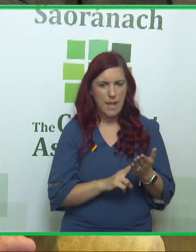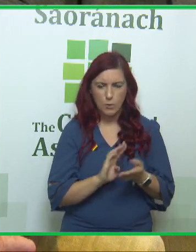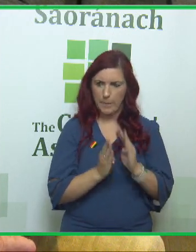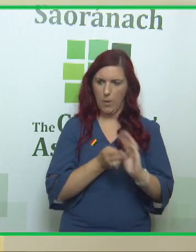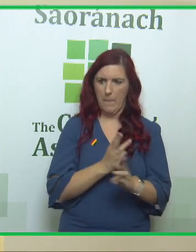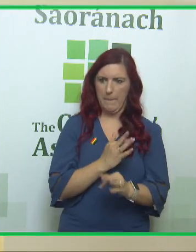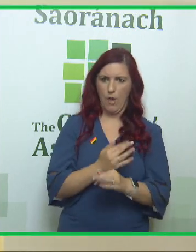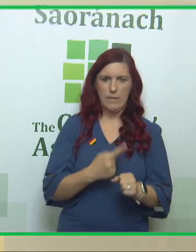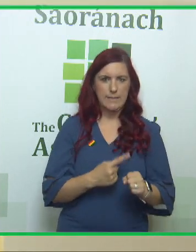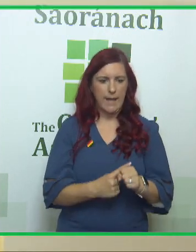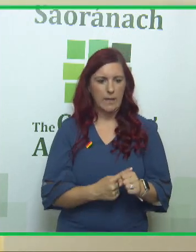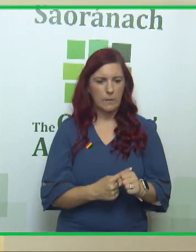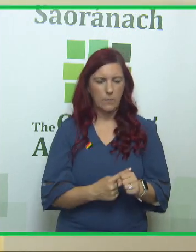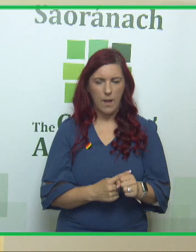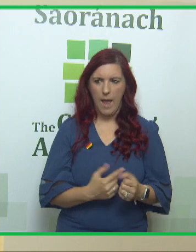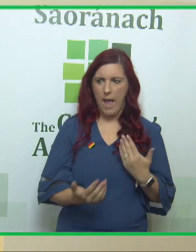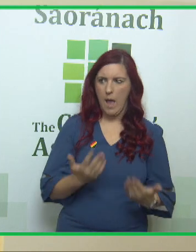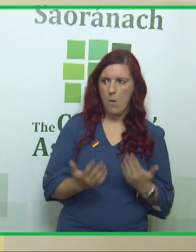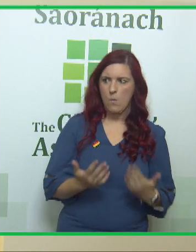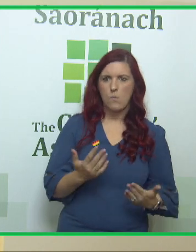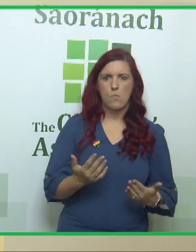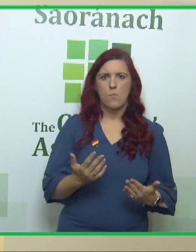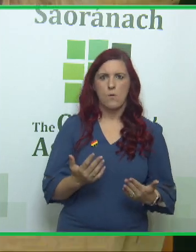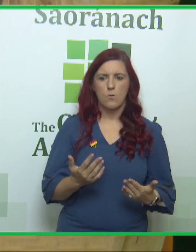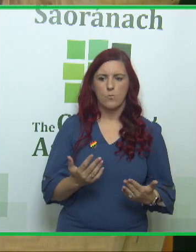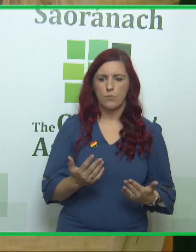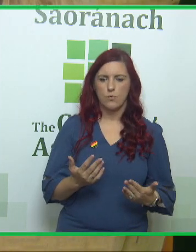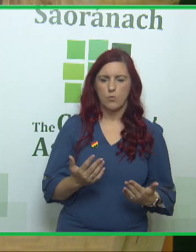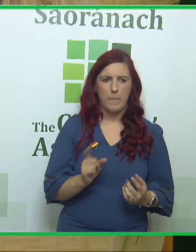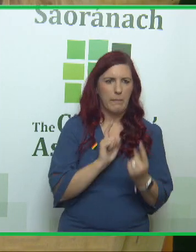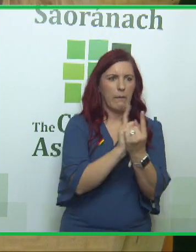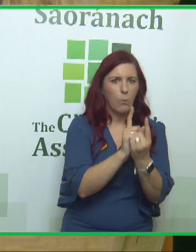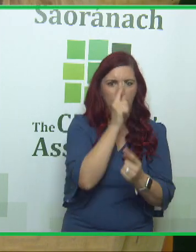again? Do you know, how do you face teachers and